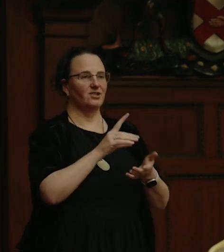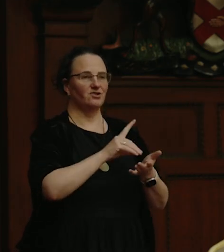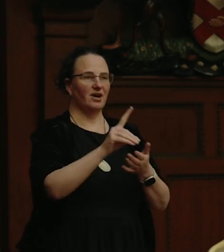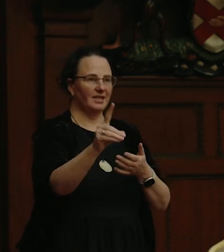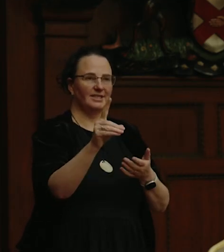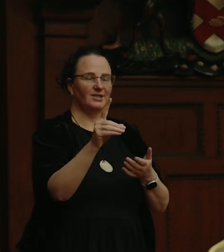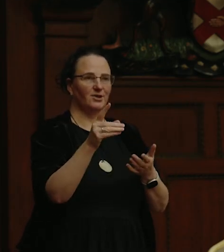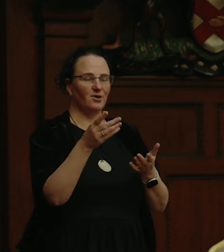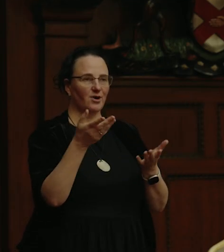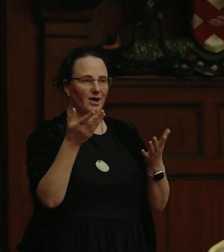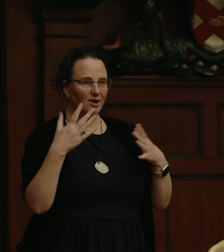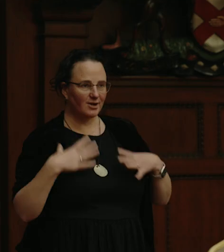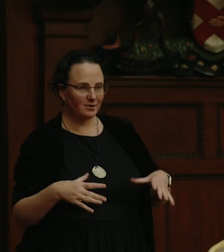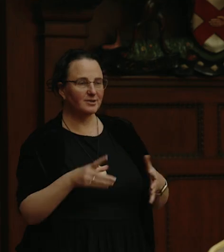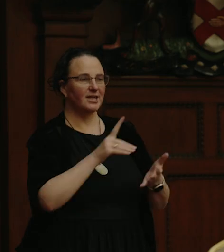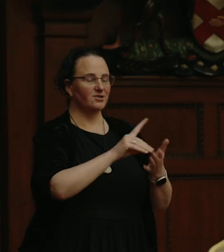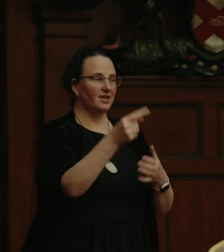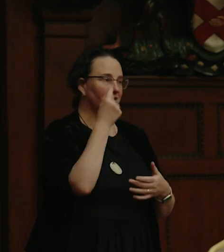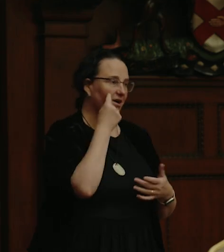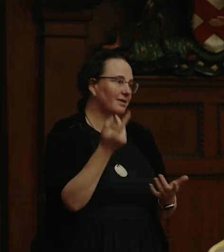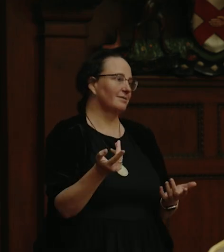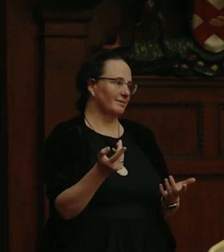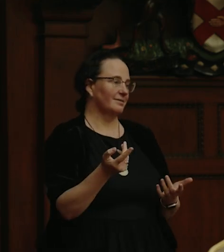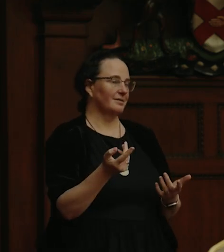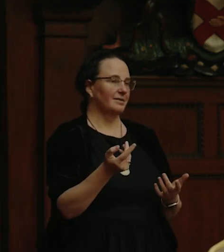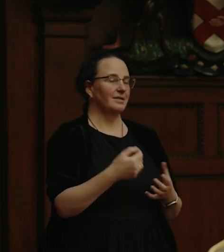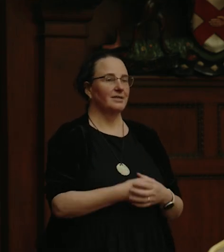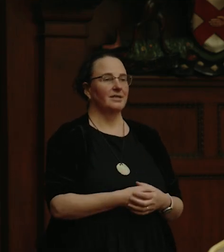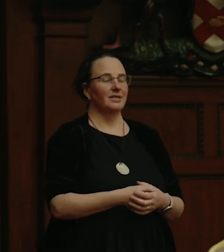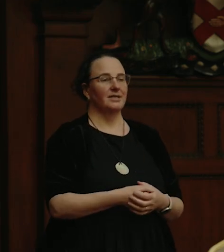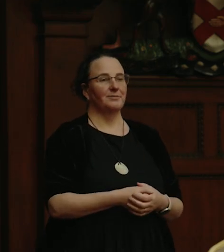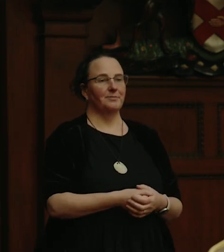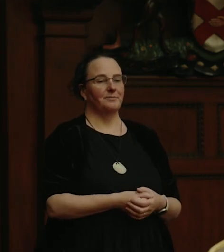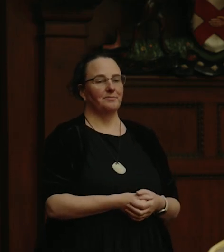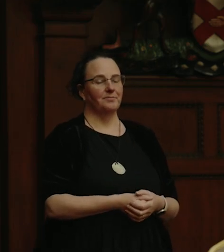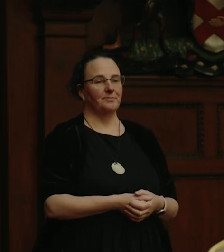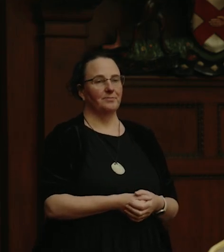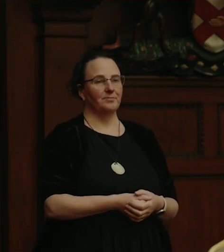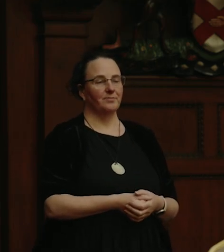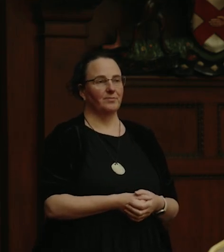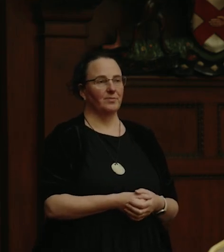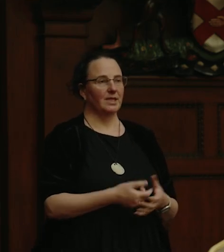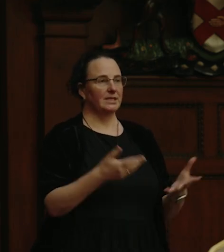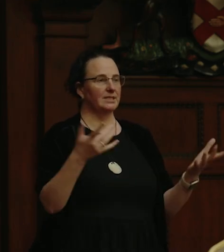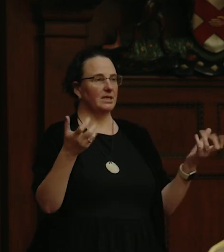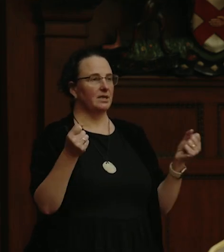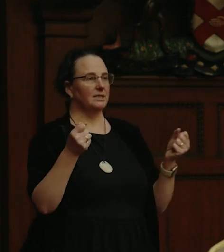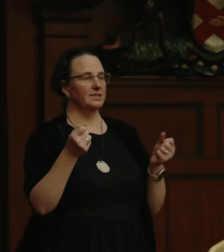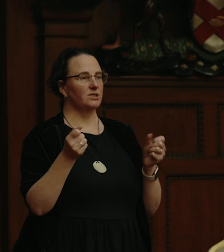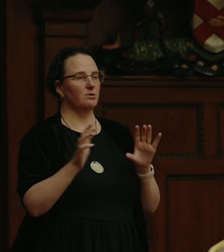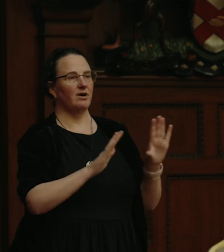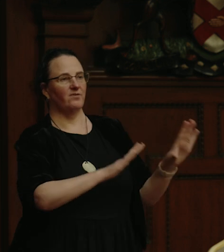your eyes. So anything that's, low, the